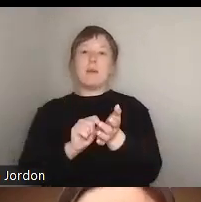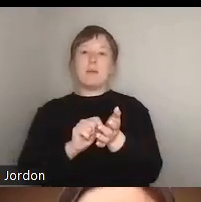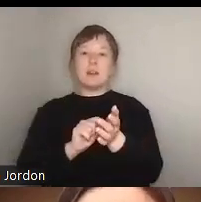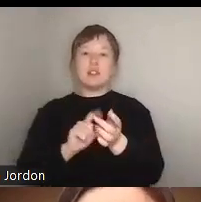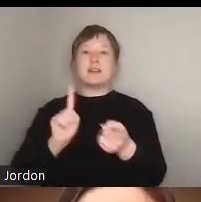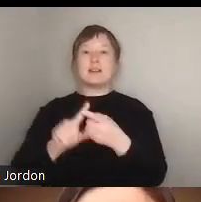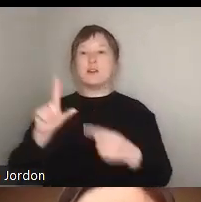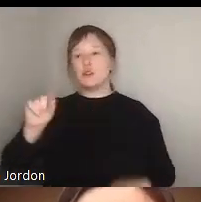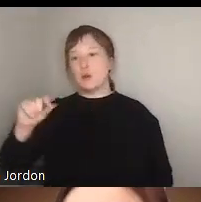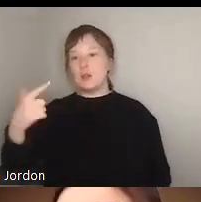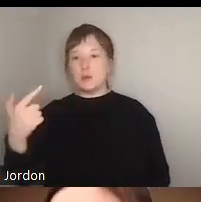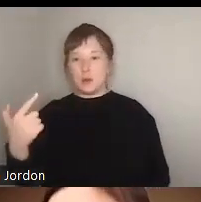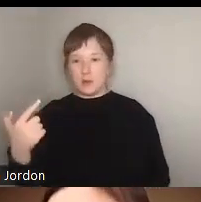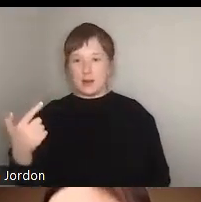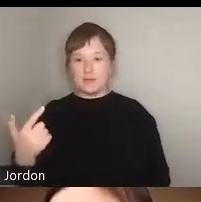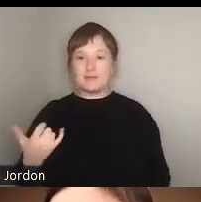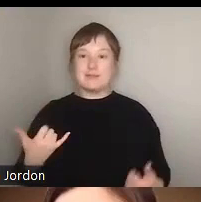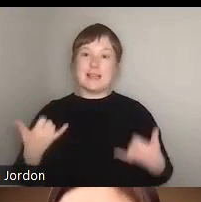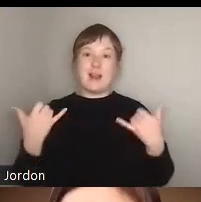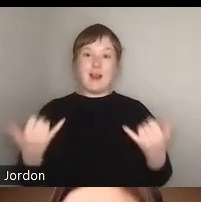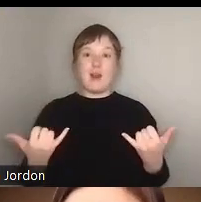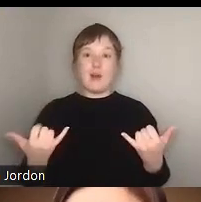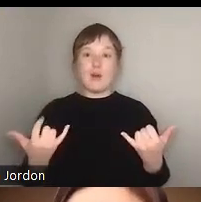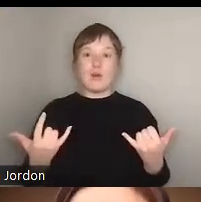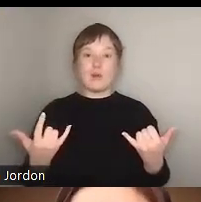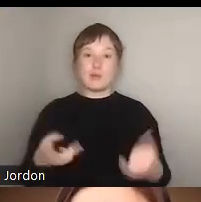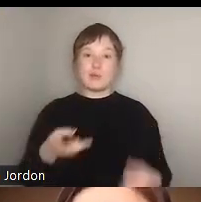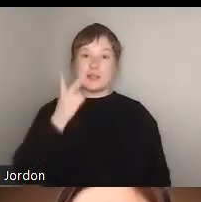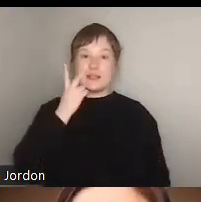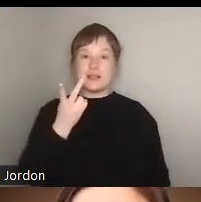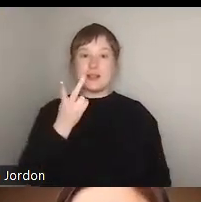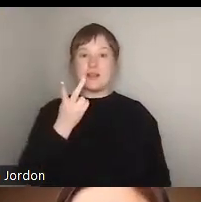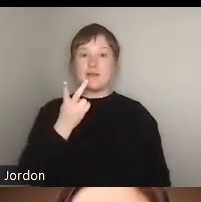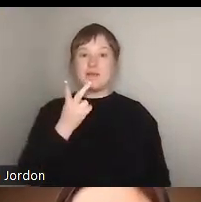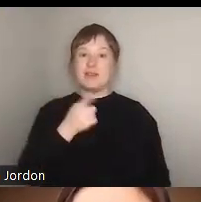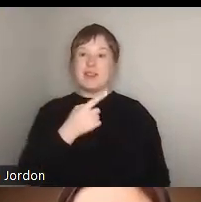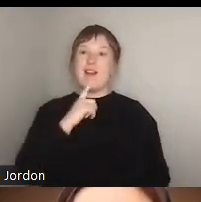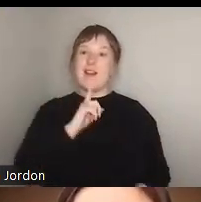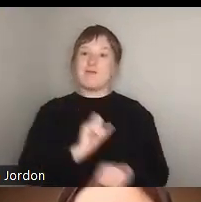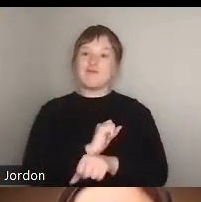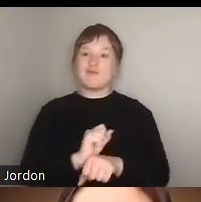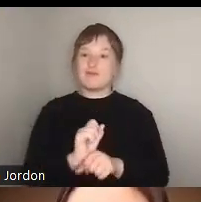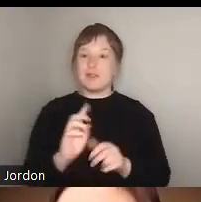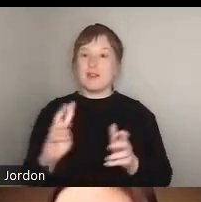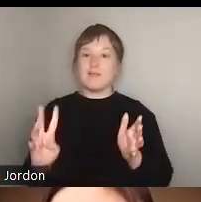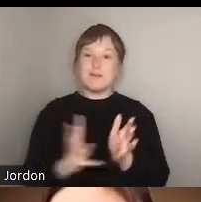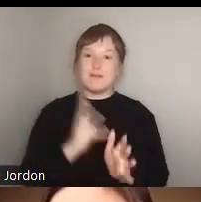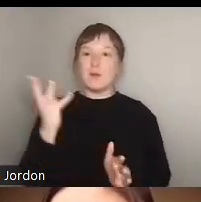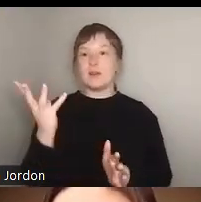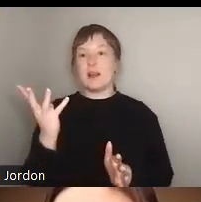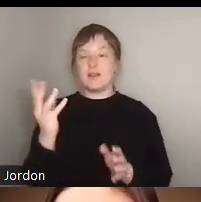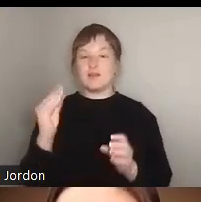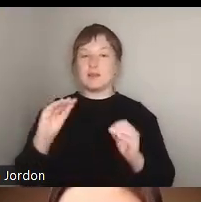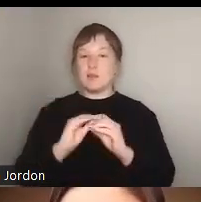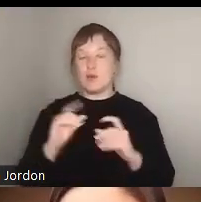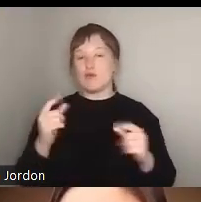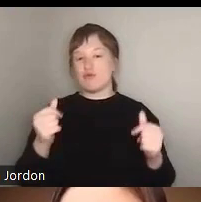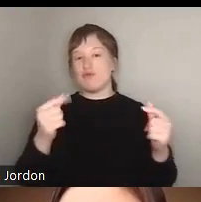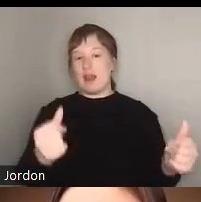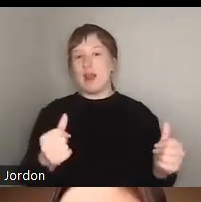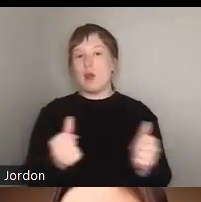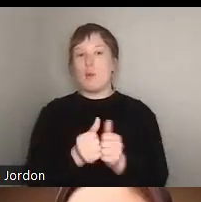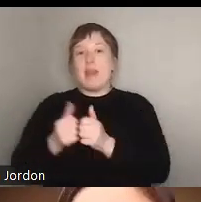2021. And now they see that people with disabilities experience violent victimization at 4 times the rate as people